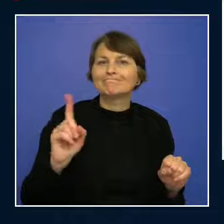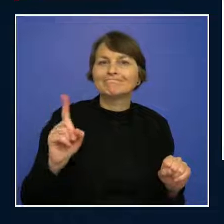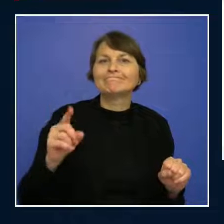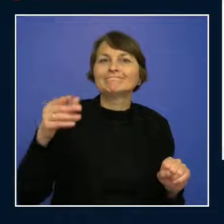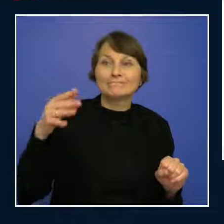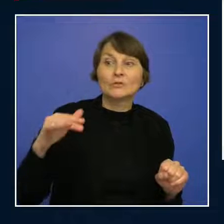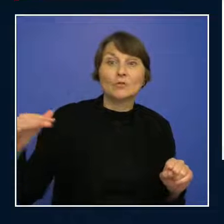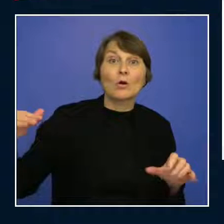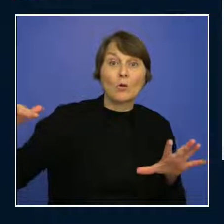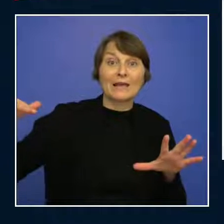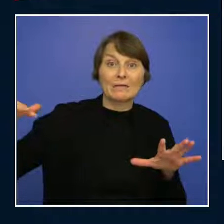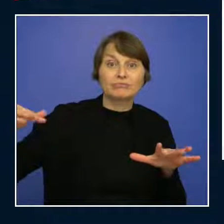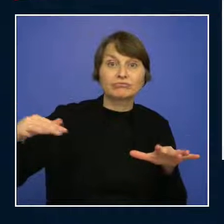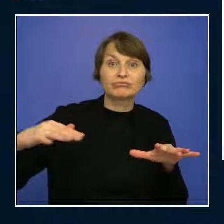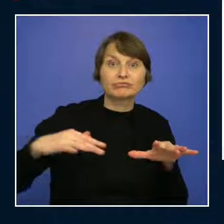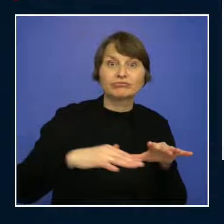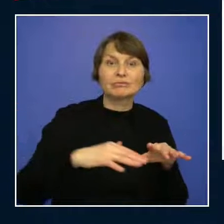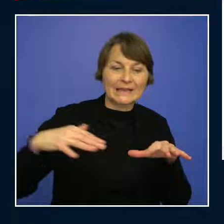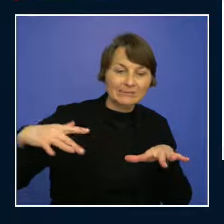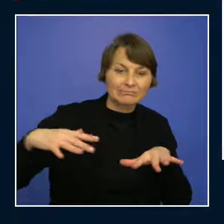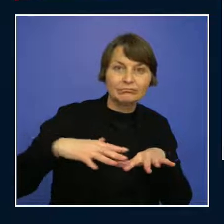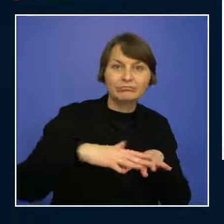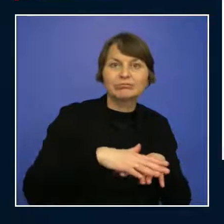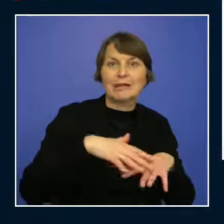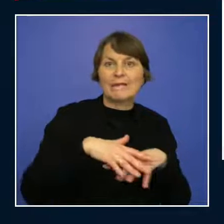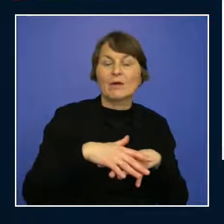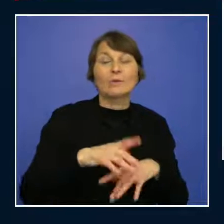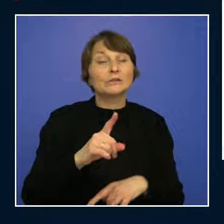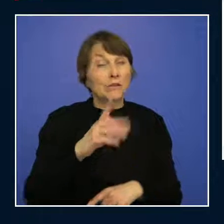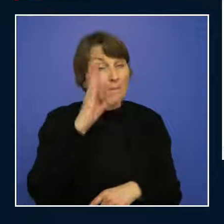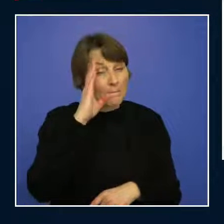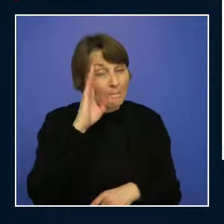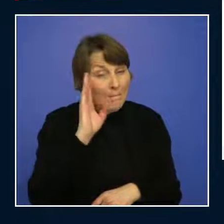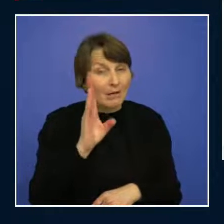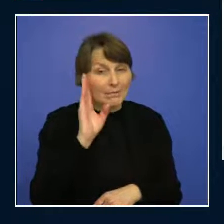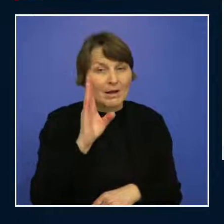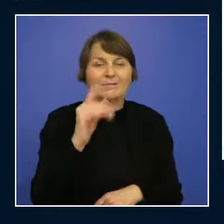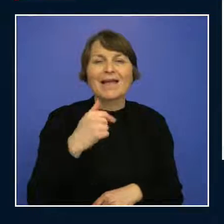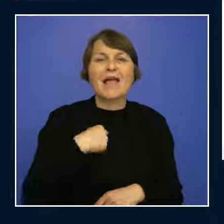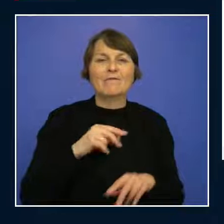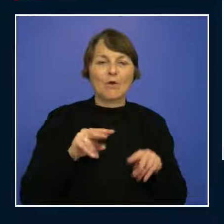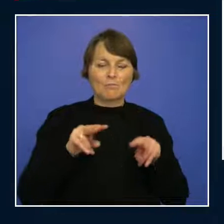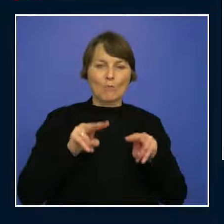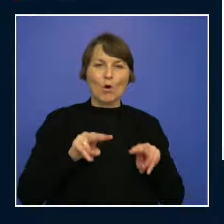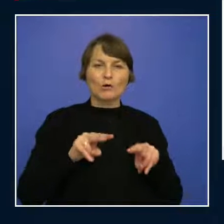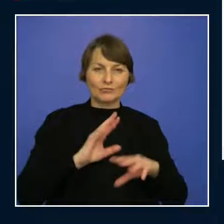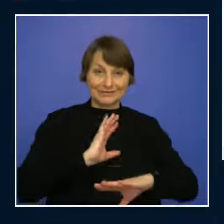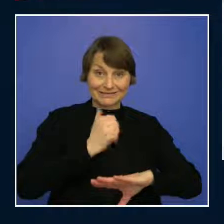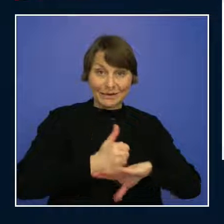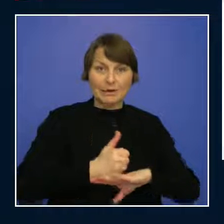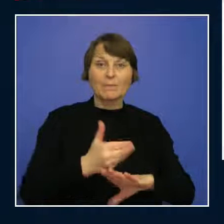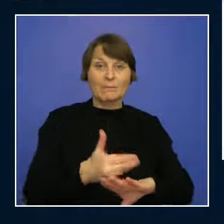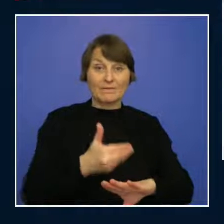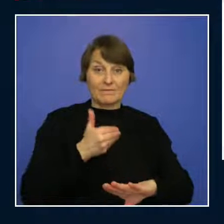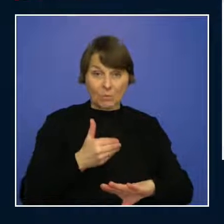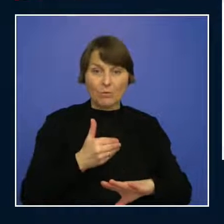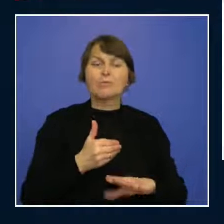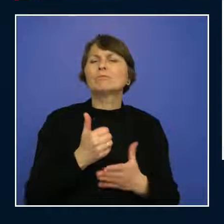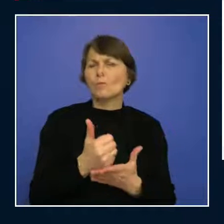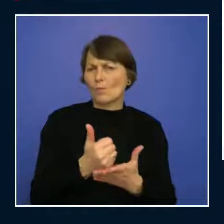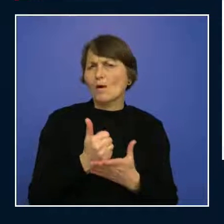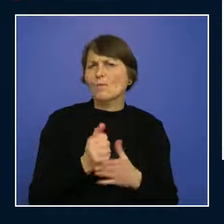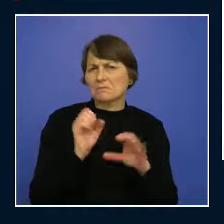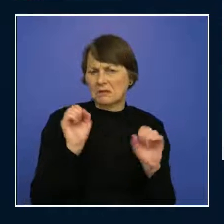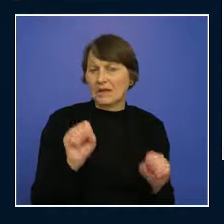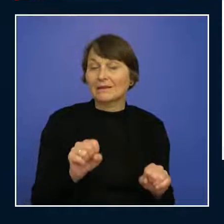through your network. So you would have to have the right monitoring set in play so that would do that. But again, it's great if